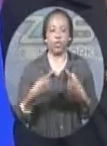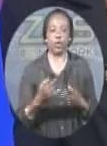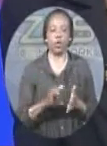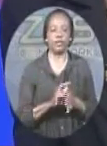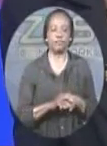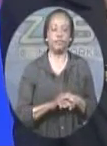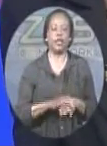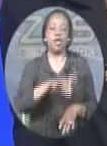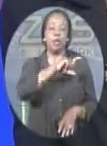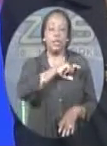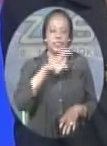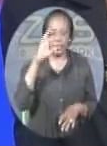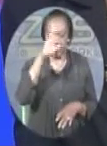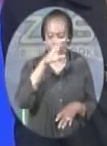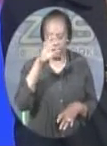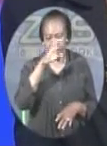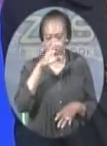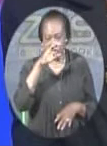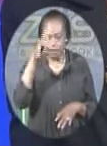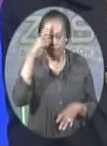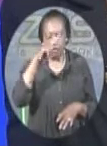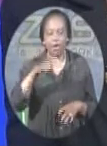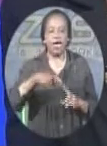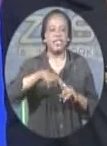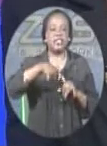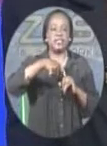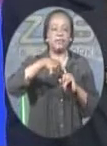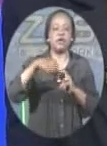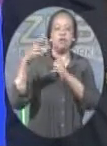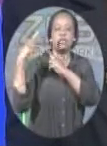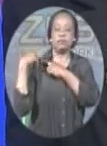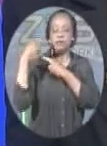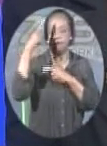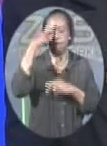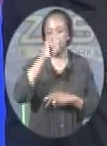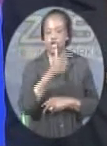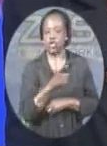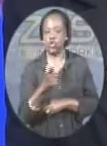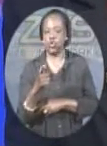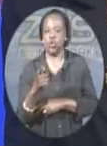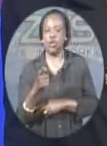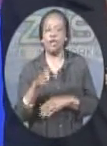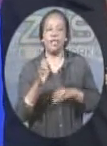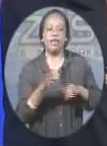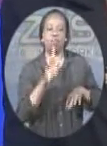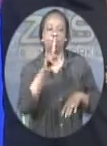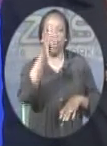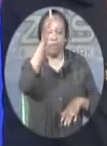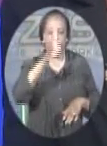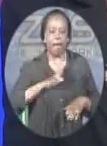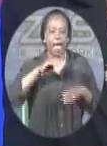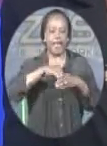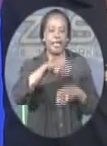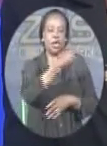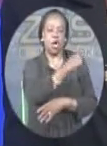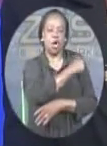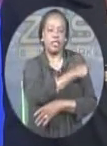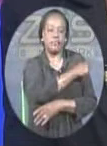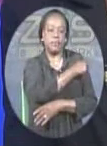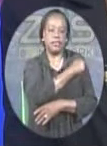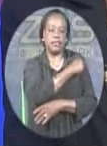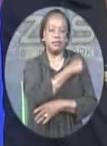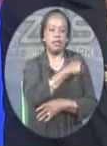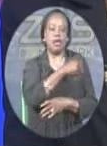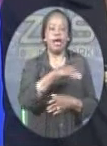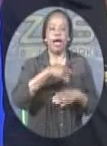And police are searching for suspects responsible for a shooting incident that left one man in hospital nursing gunshot injuries. Reports after 12:30